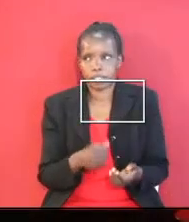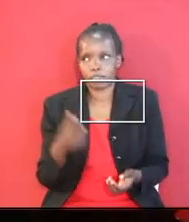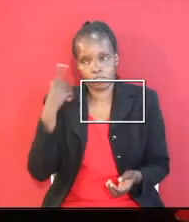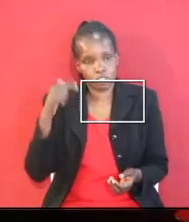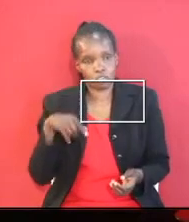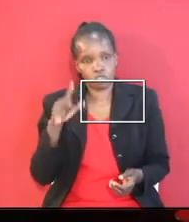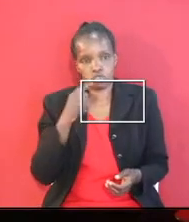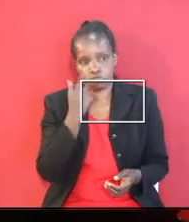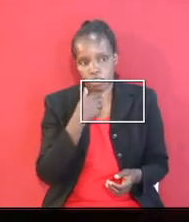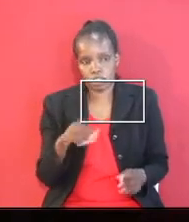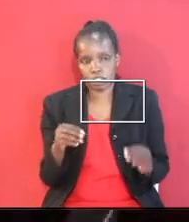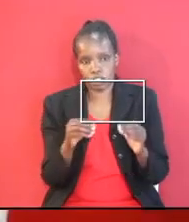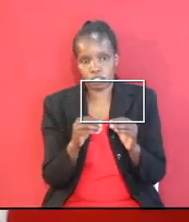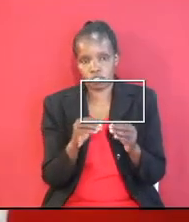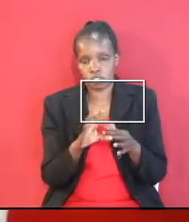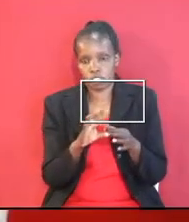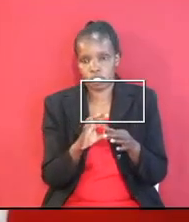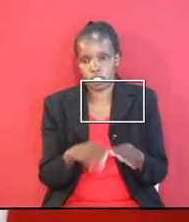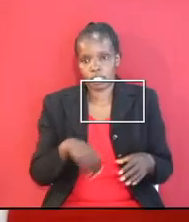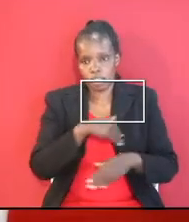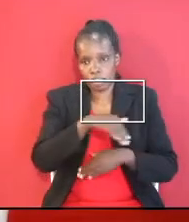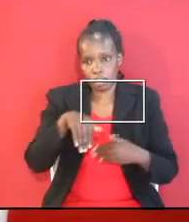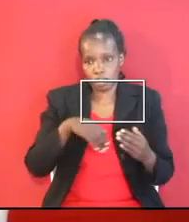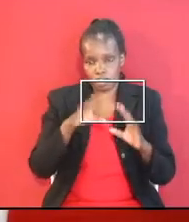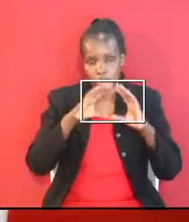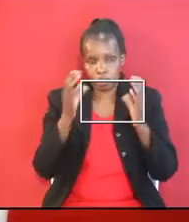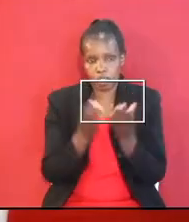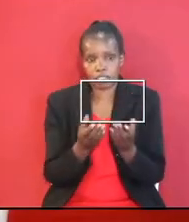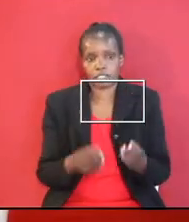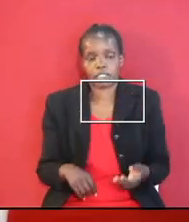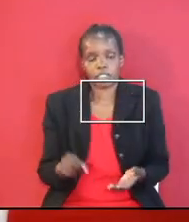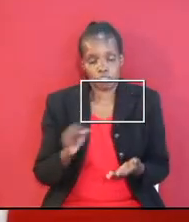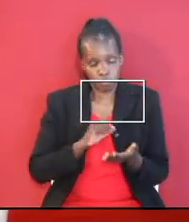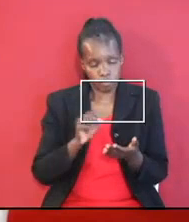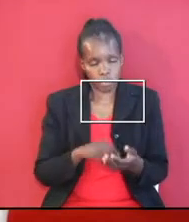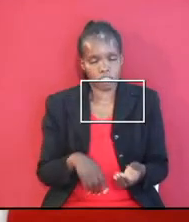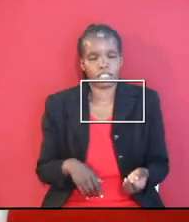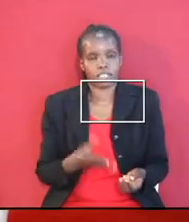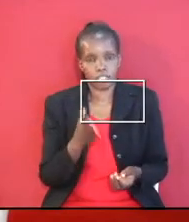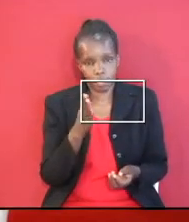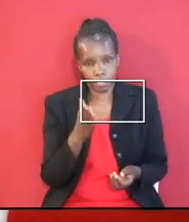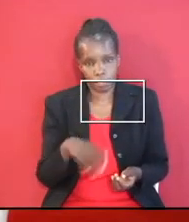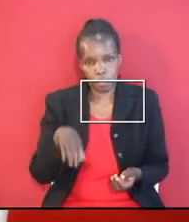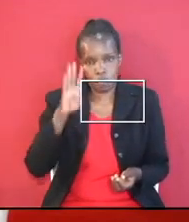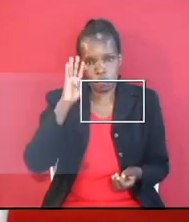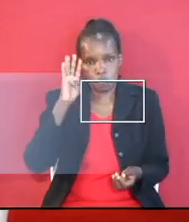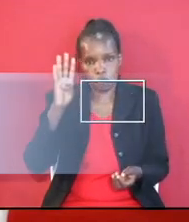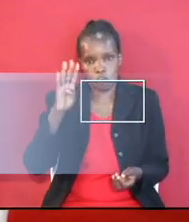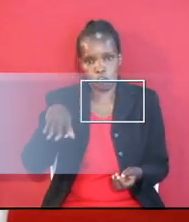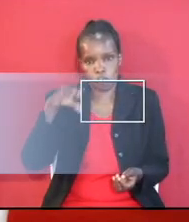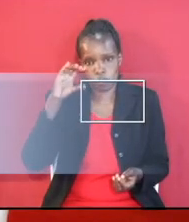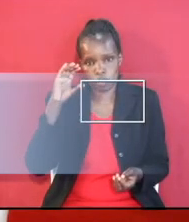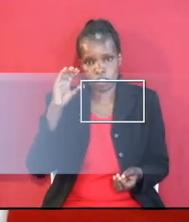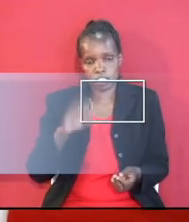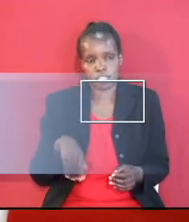For those who are joining us at home and around the world, this is the moment that you take out your pen and write these four C levels. And at